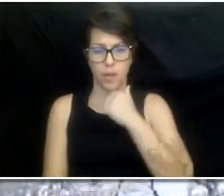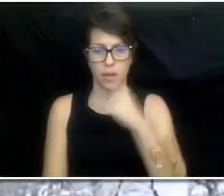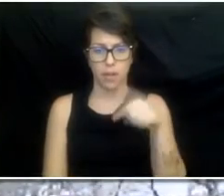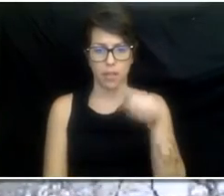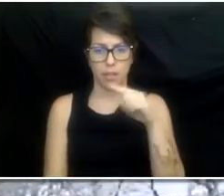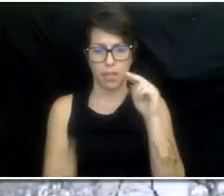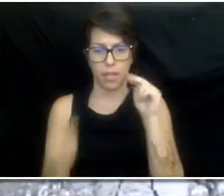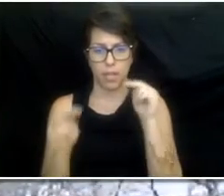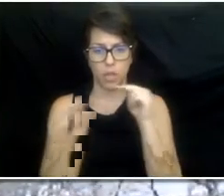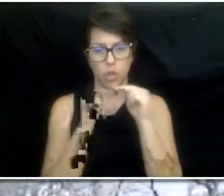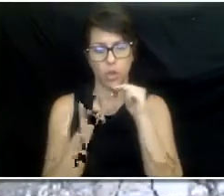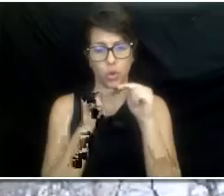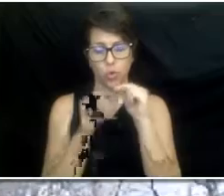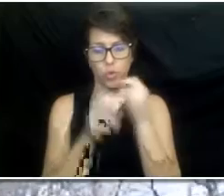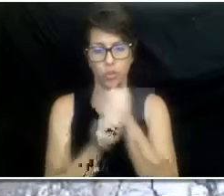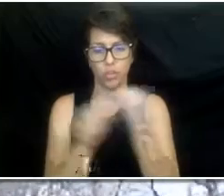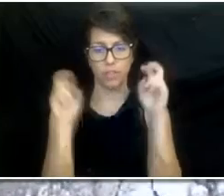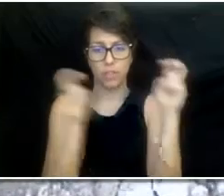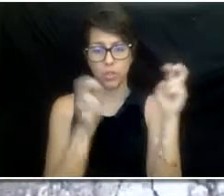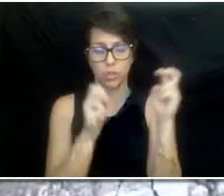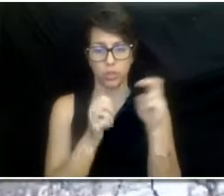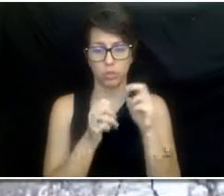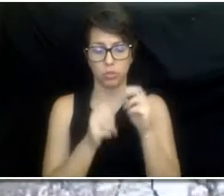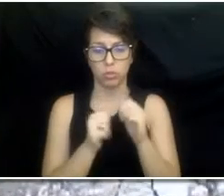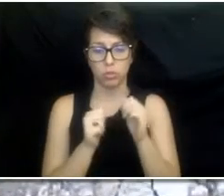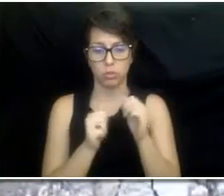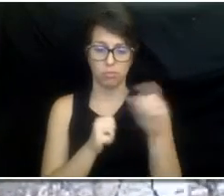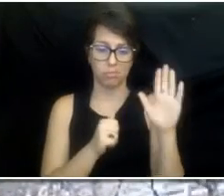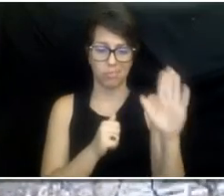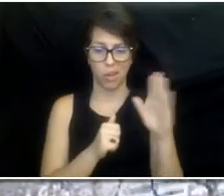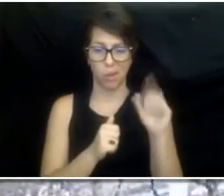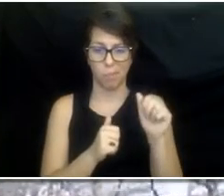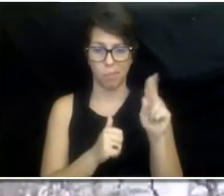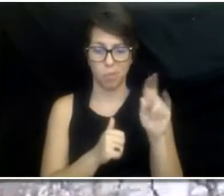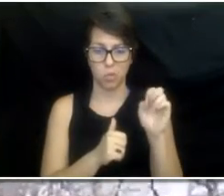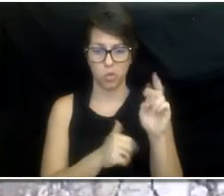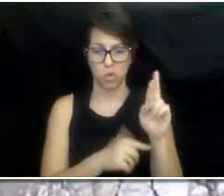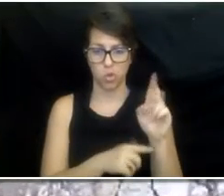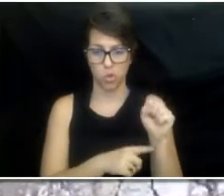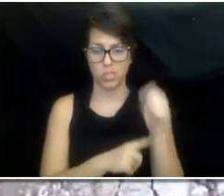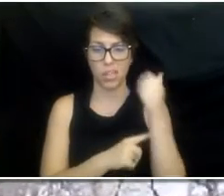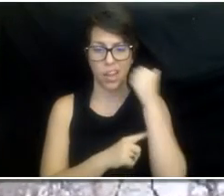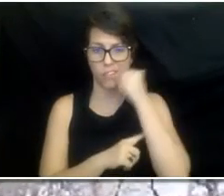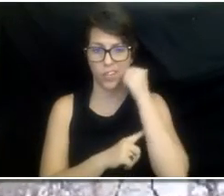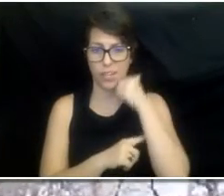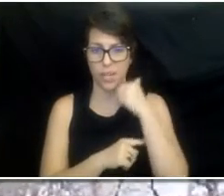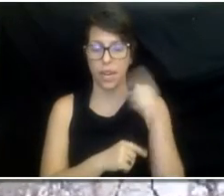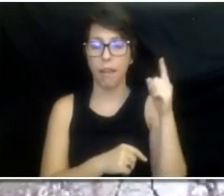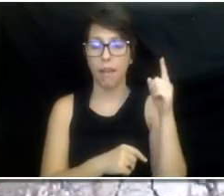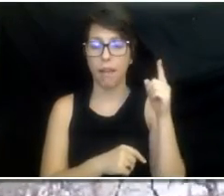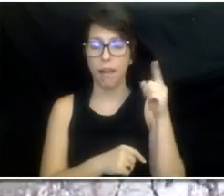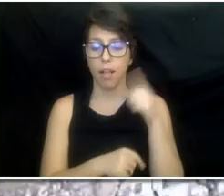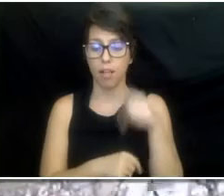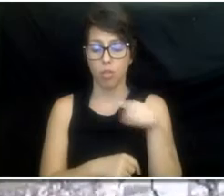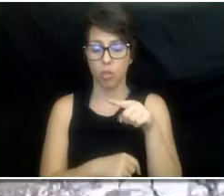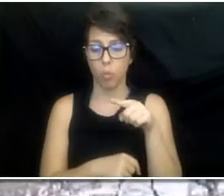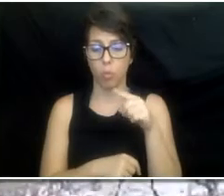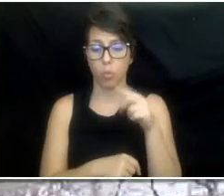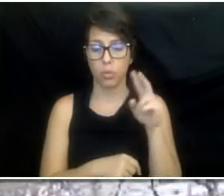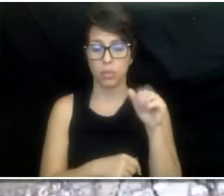do that's the level of Engagement and that's how it's provided we could call and it's unsafe and we make something more